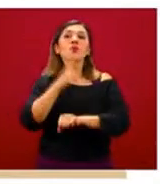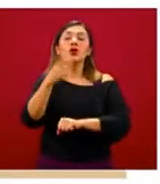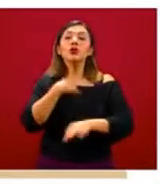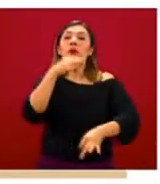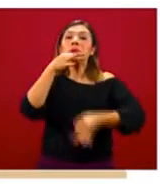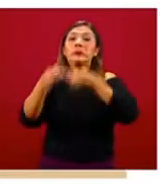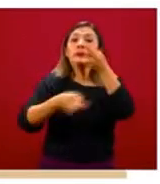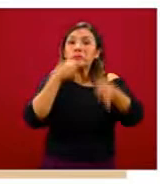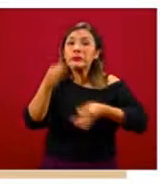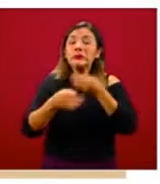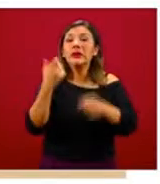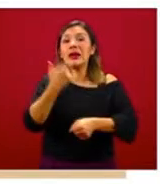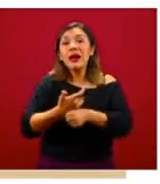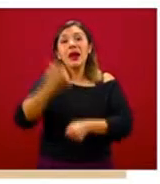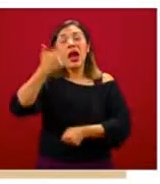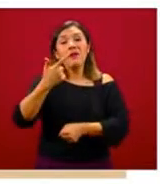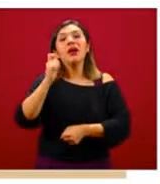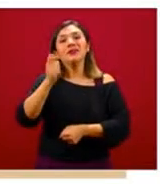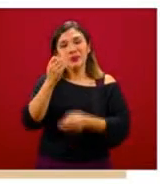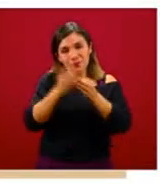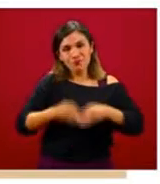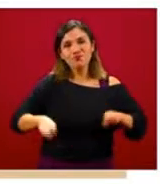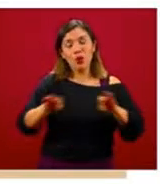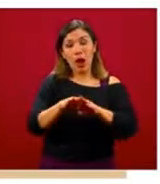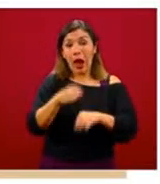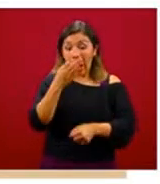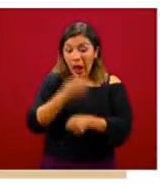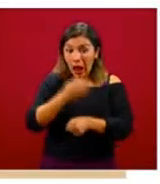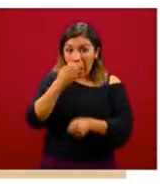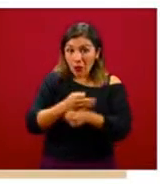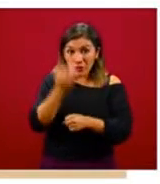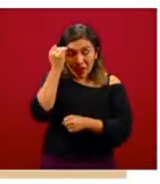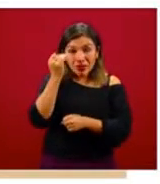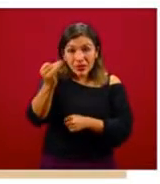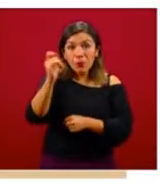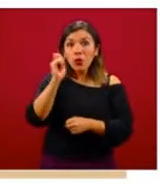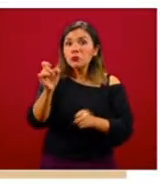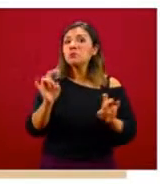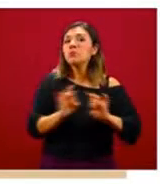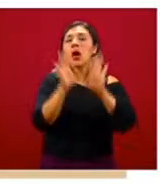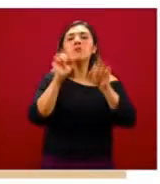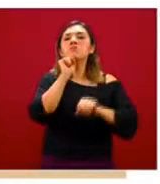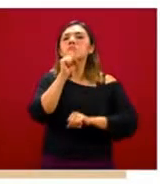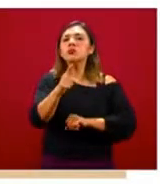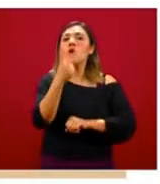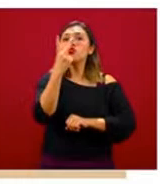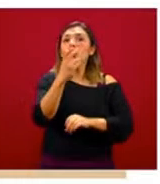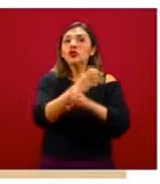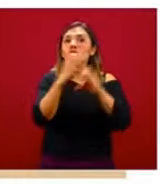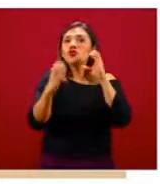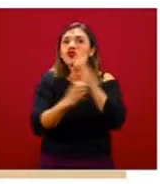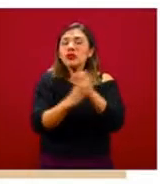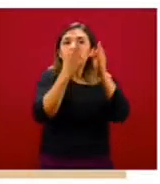there are cases where that can be pretty serious. So the risk communication about this disease is very important.